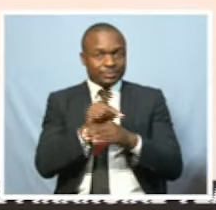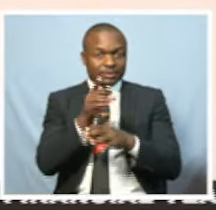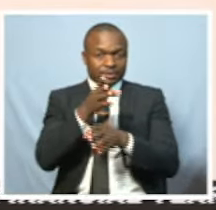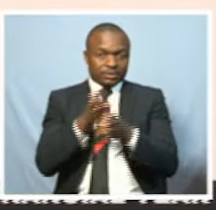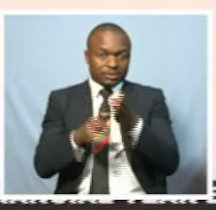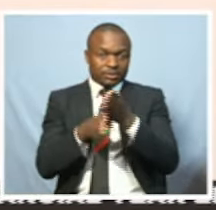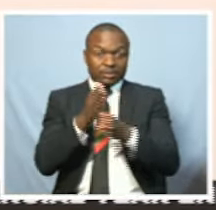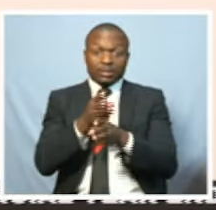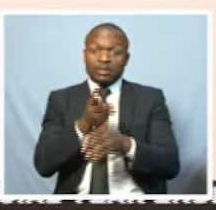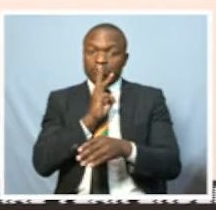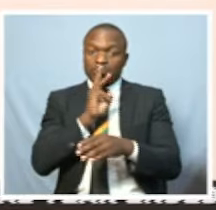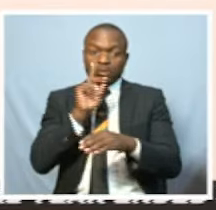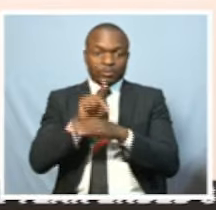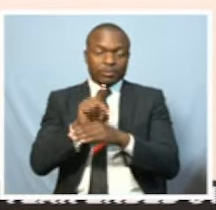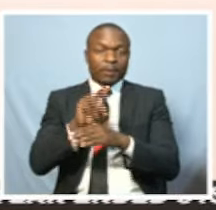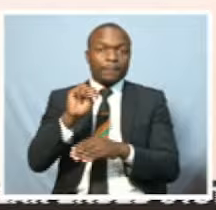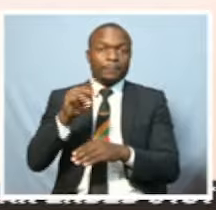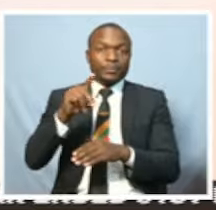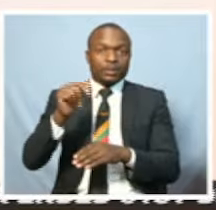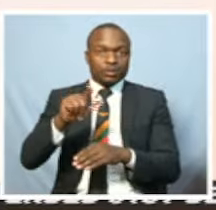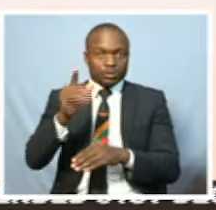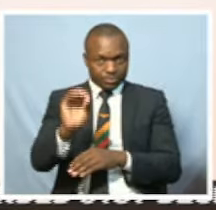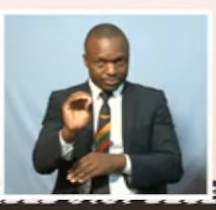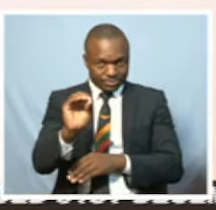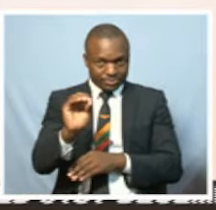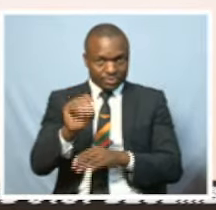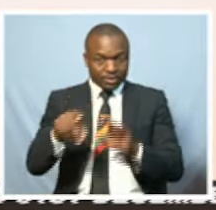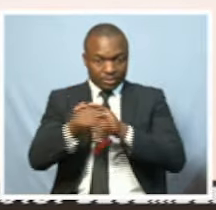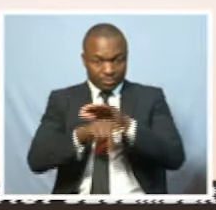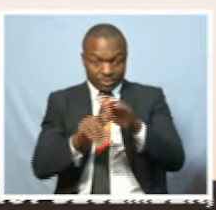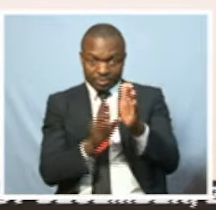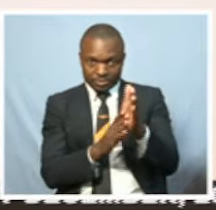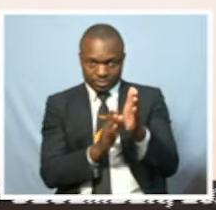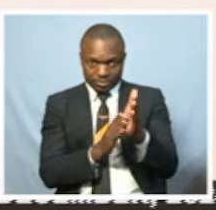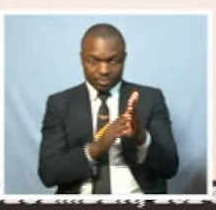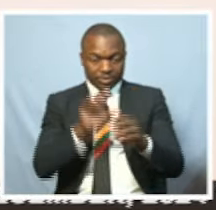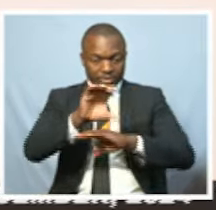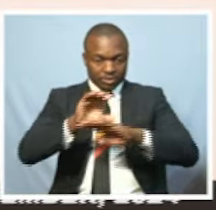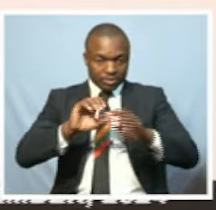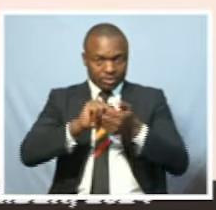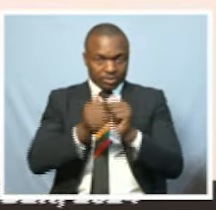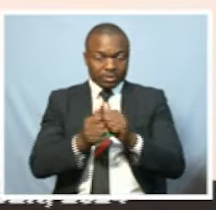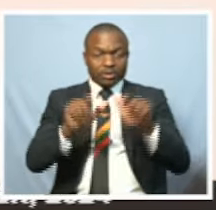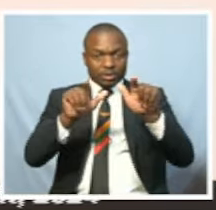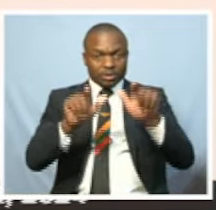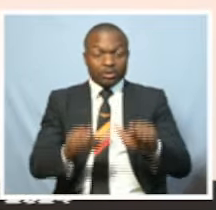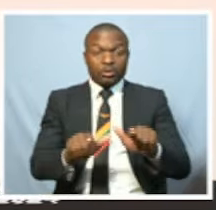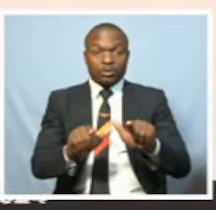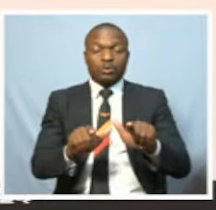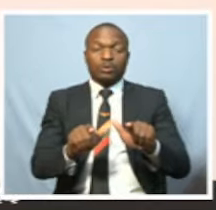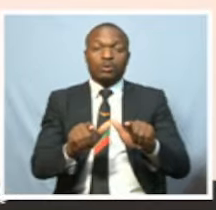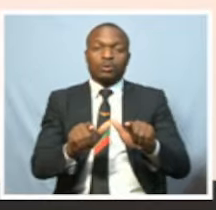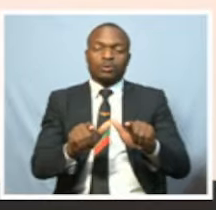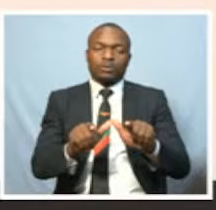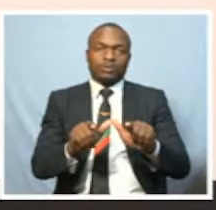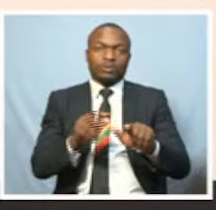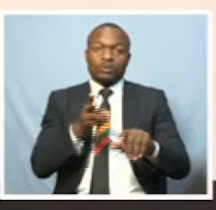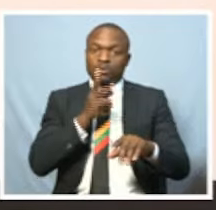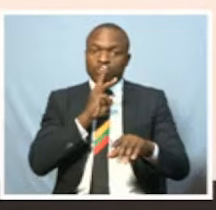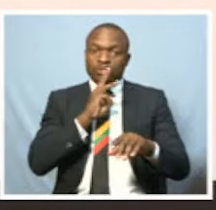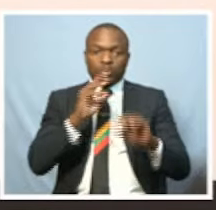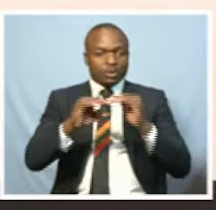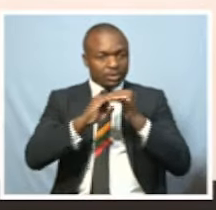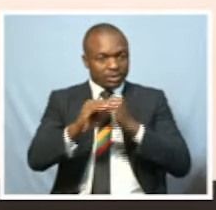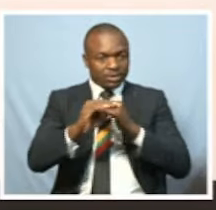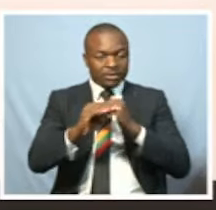construction of water scheme at Impero Primary School. Because of query, low water table resulted in dry boreholes.